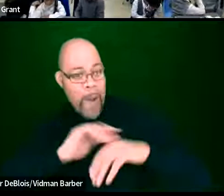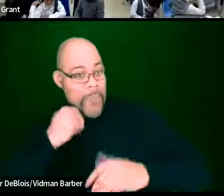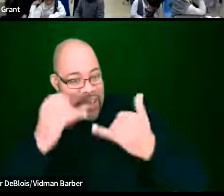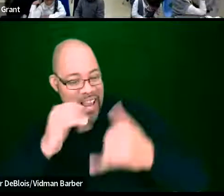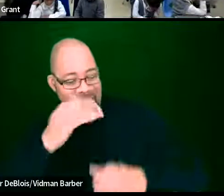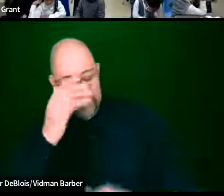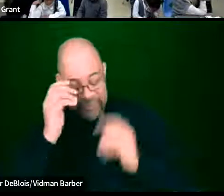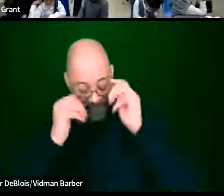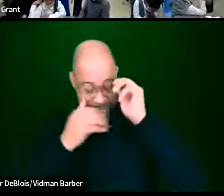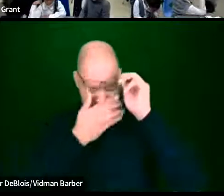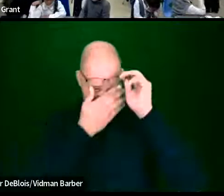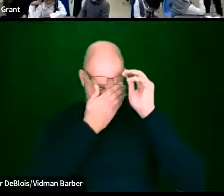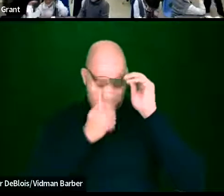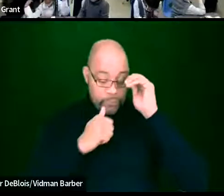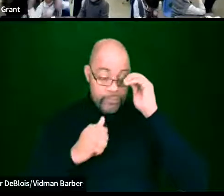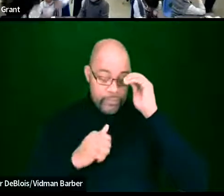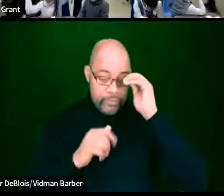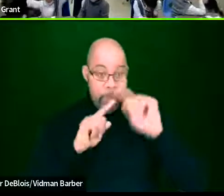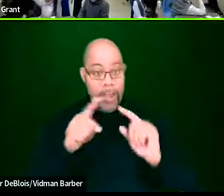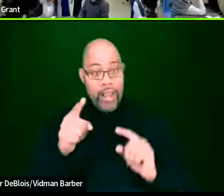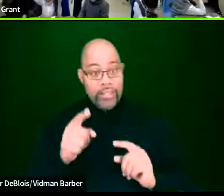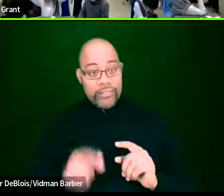now, but like give me some just.